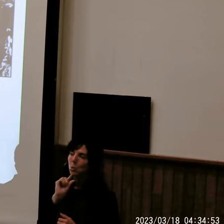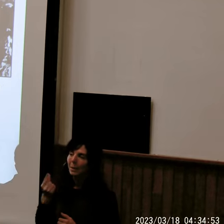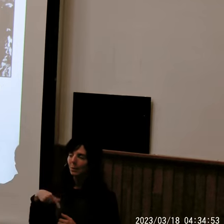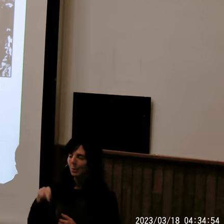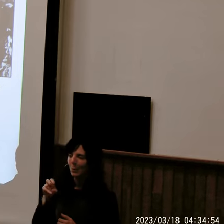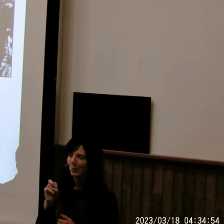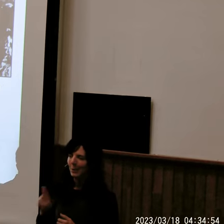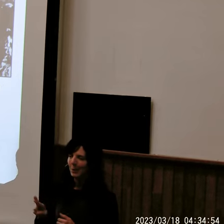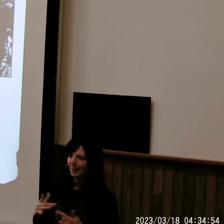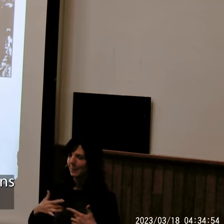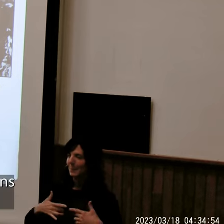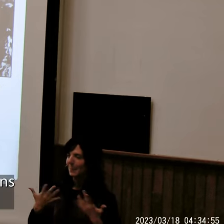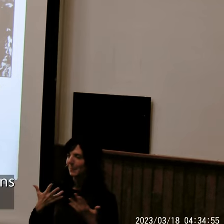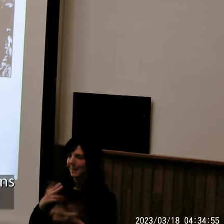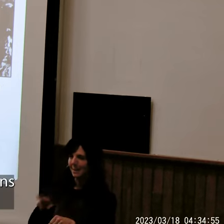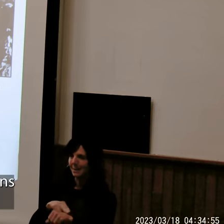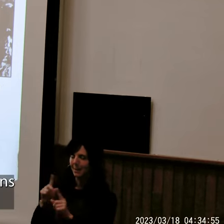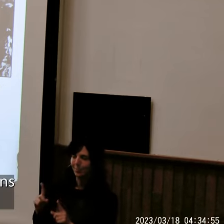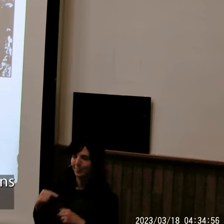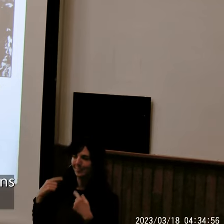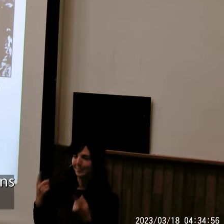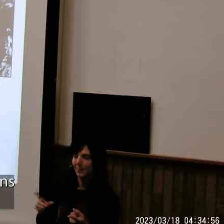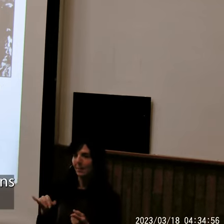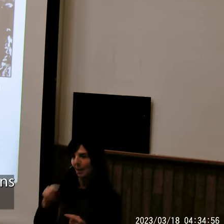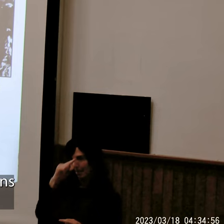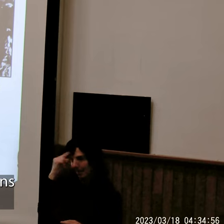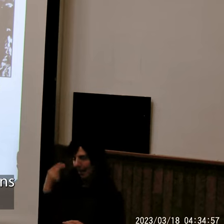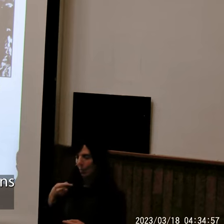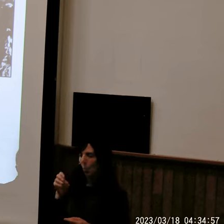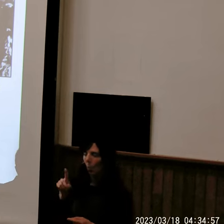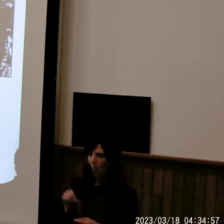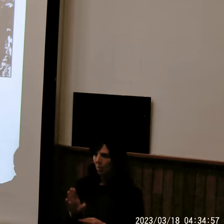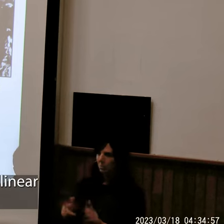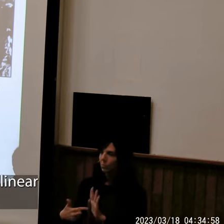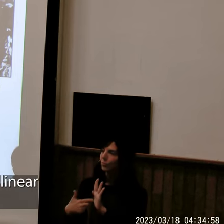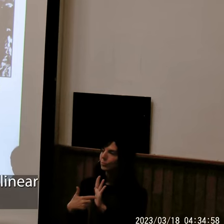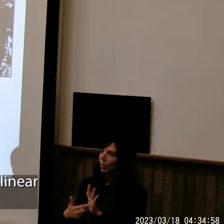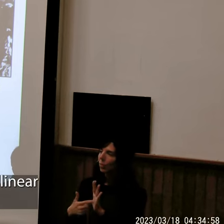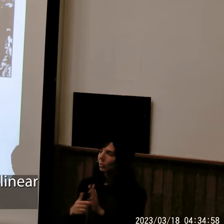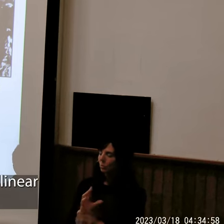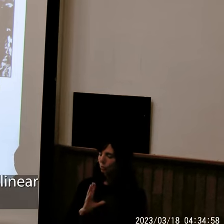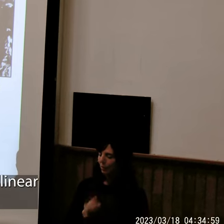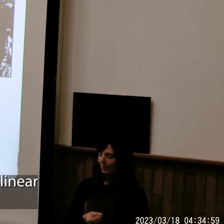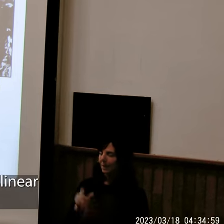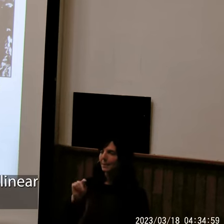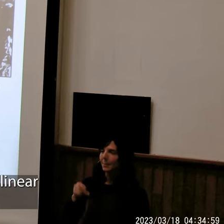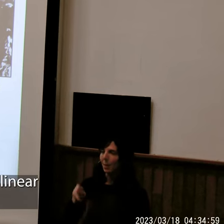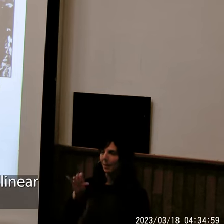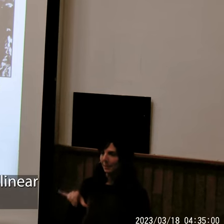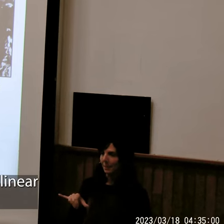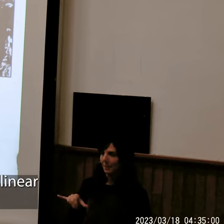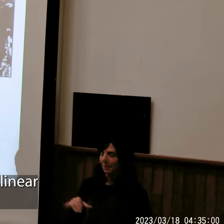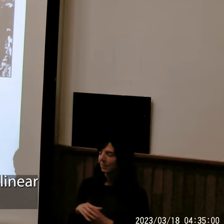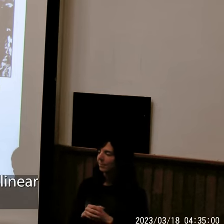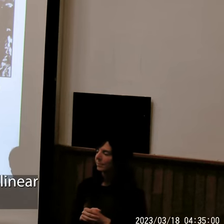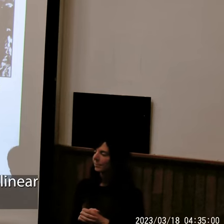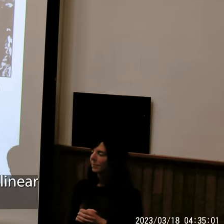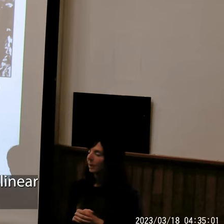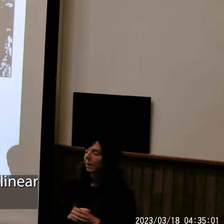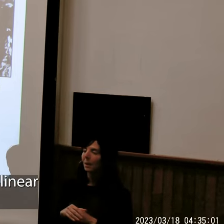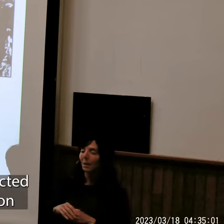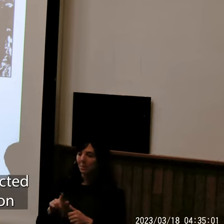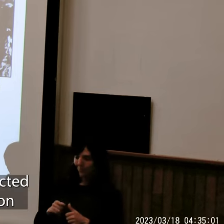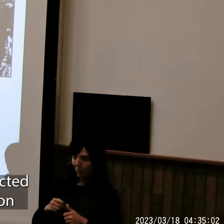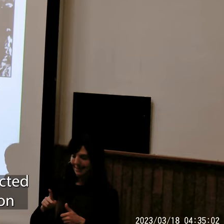along. The black hole also becomes a figure of trans-temporality. Hill Malatino has written against the linear